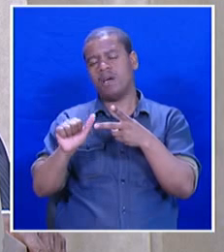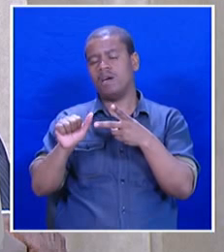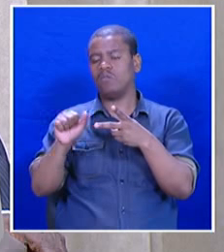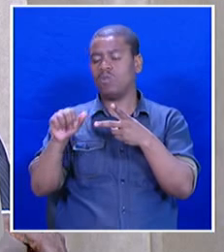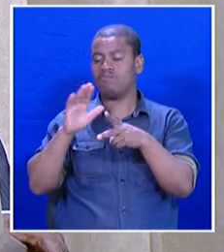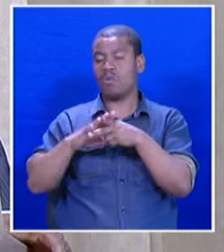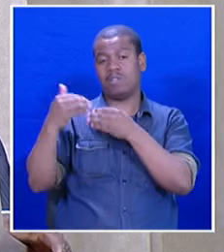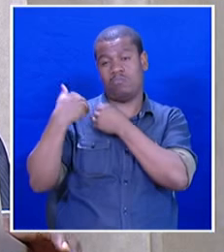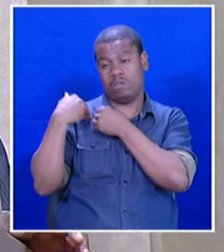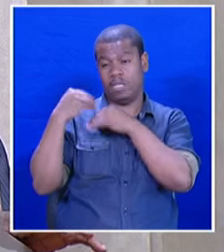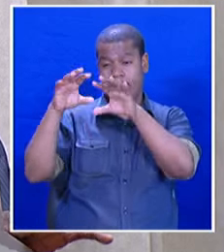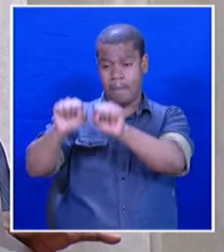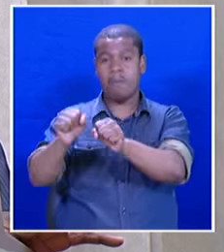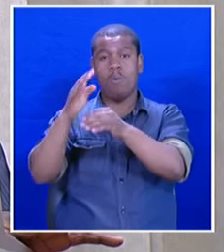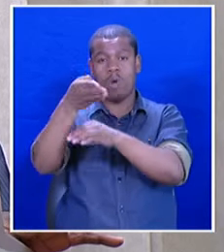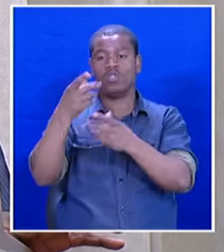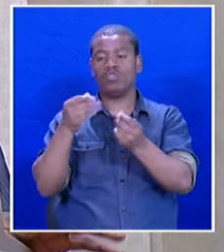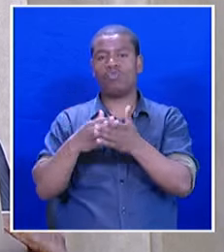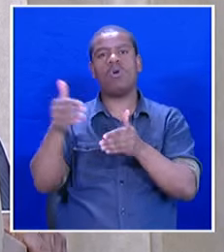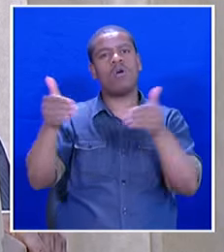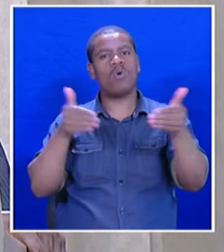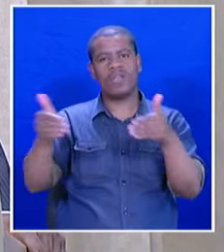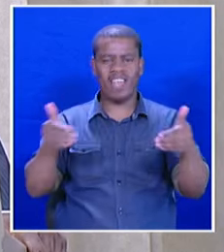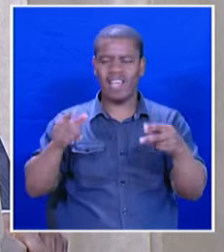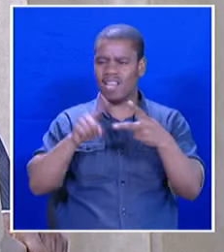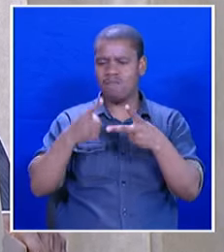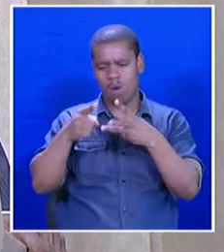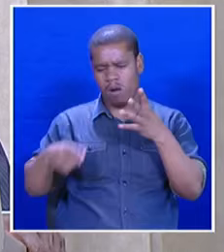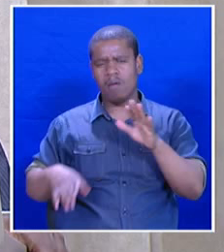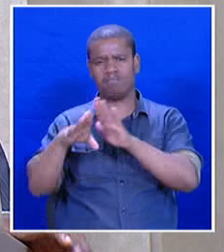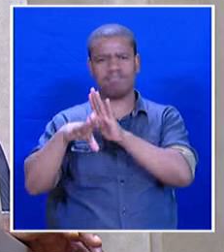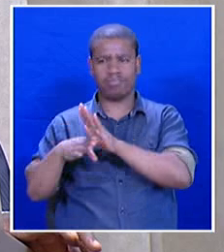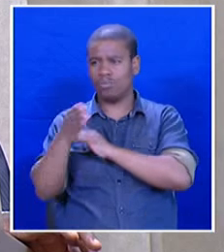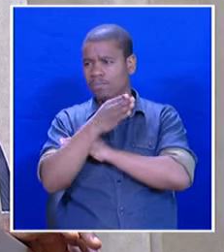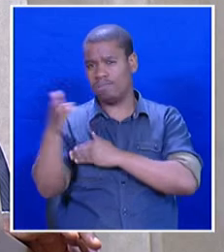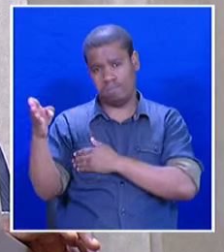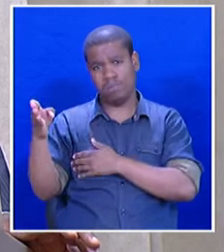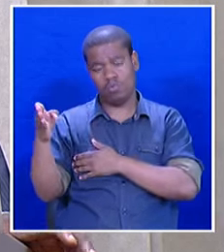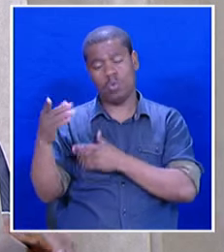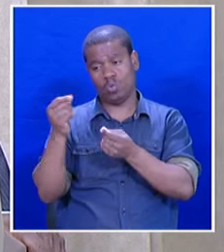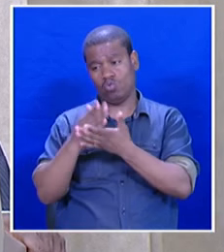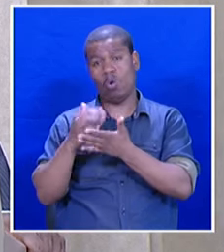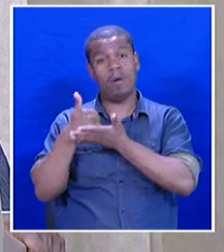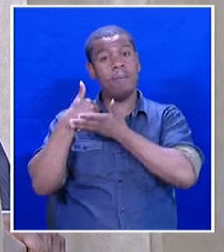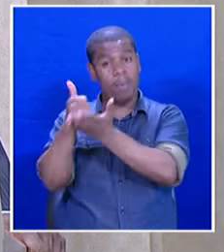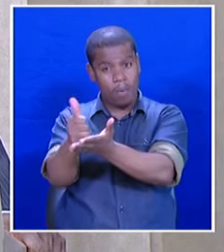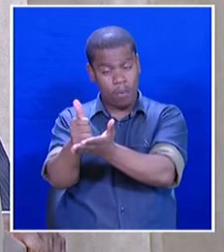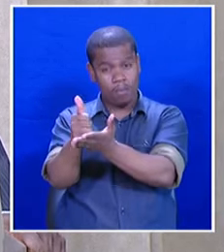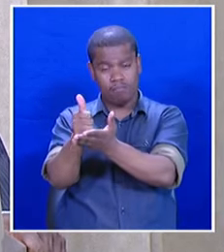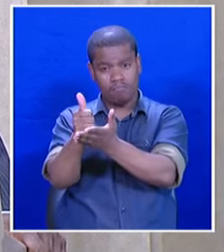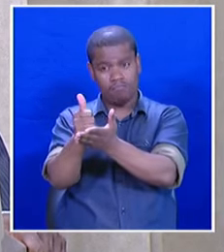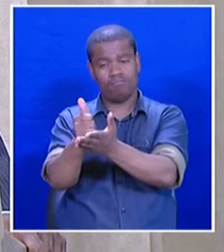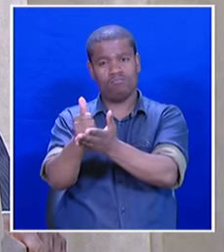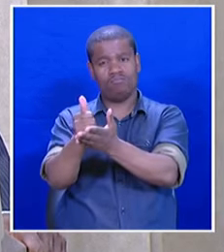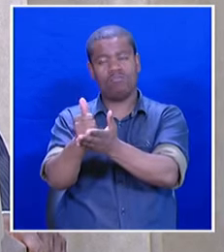coordinating a number of other initiatives of assistance, of cooperation with a number of countries on